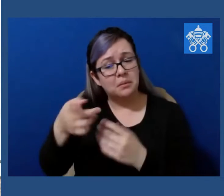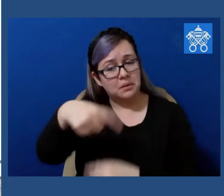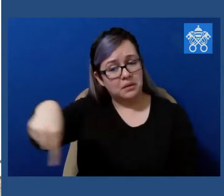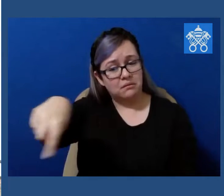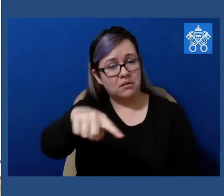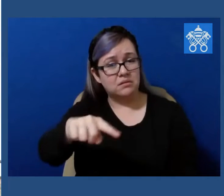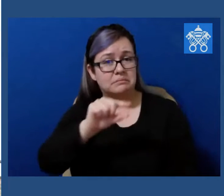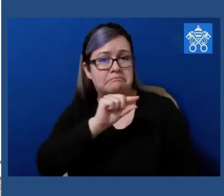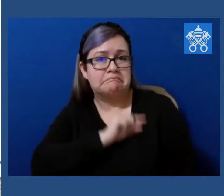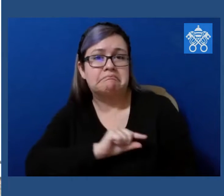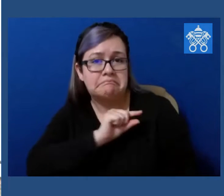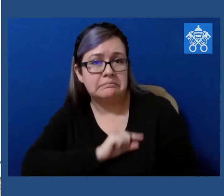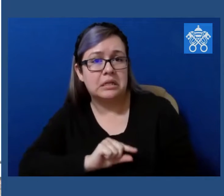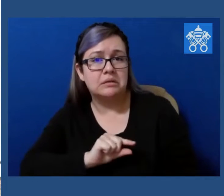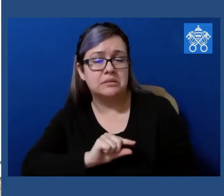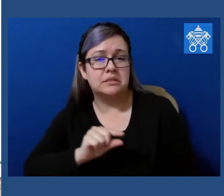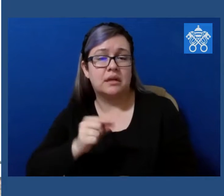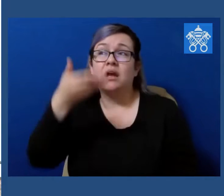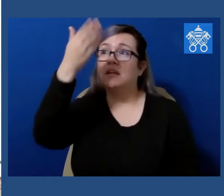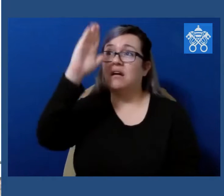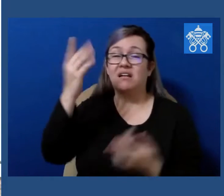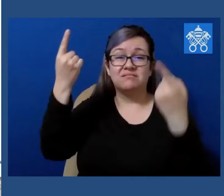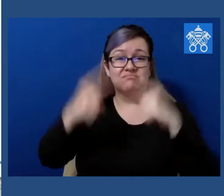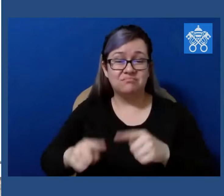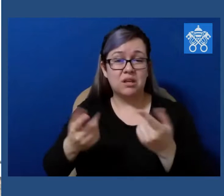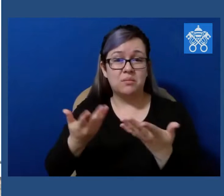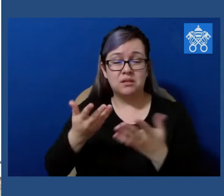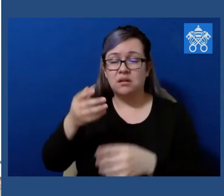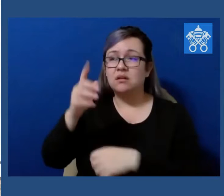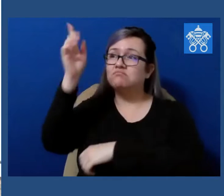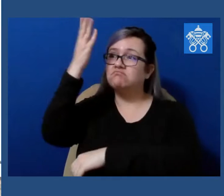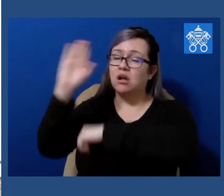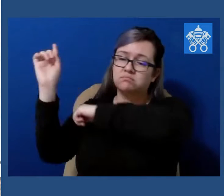Perhaps those people were guiltier than others, and God punished them?